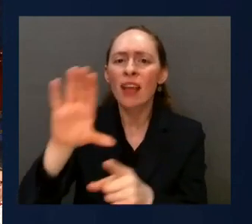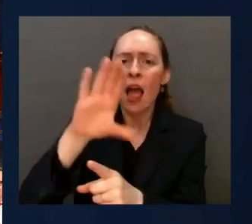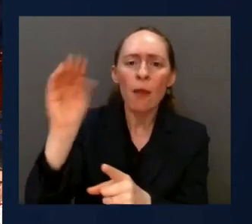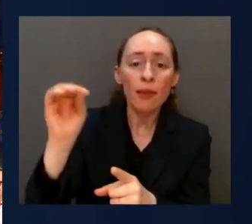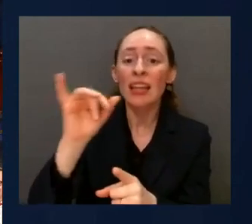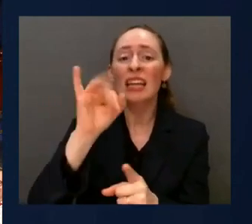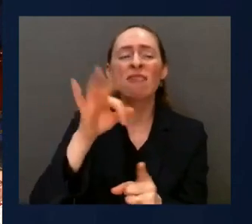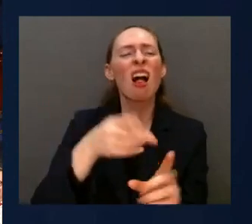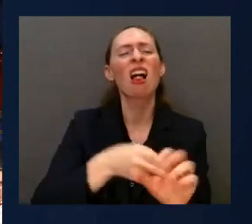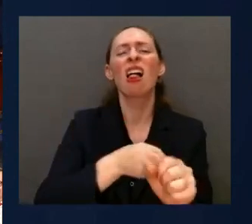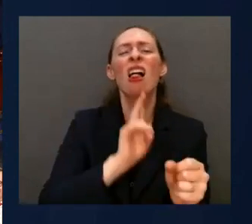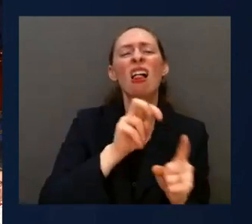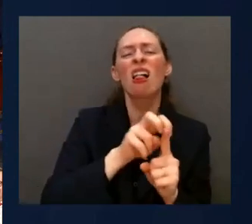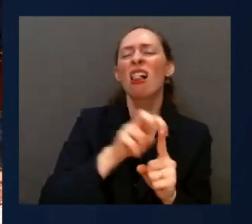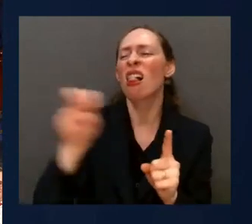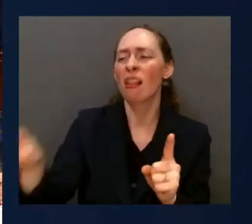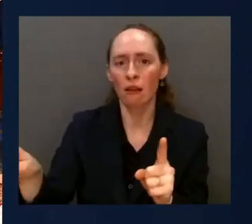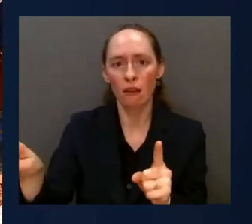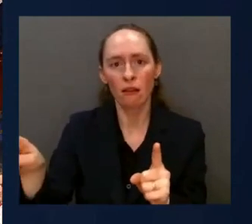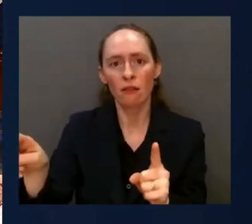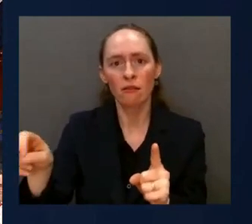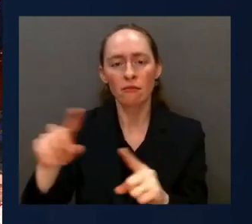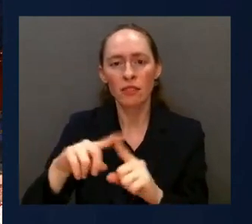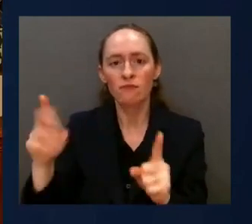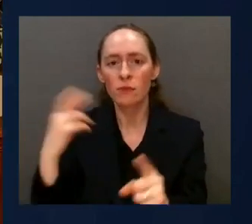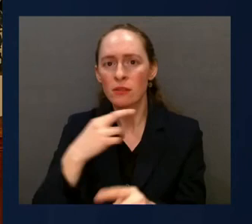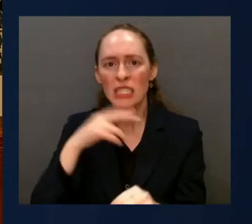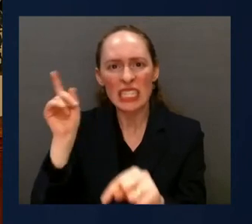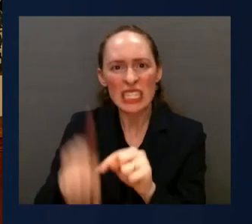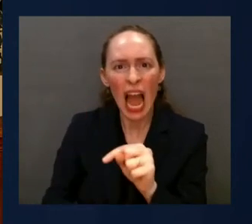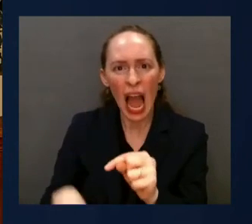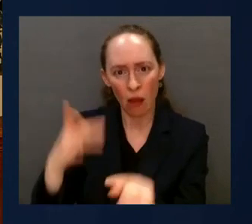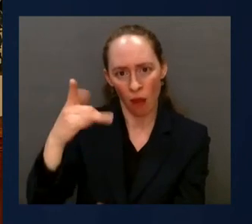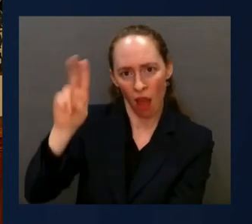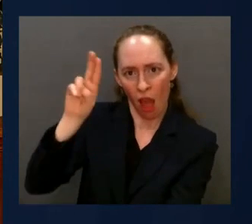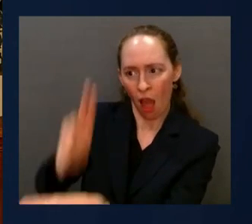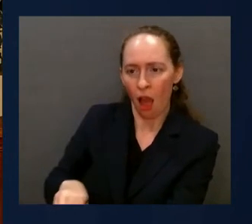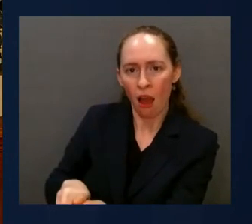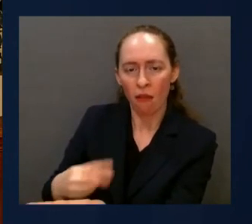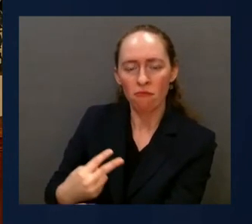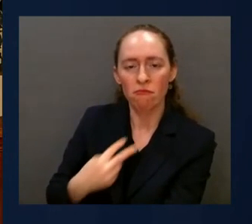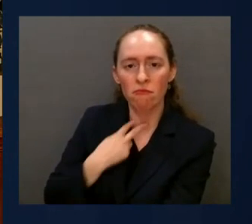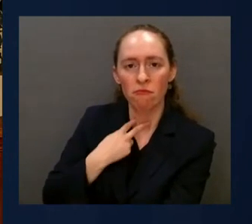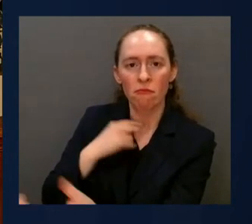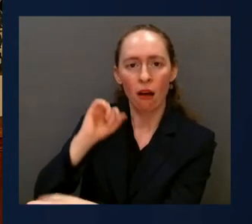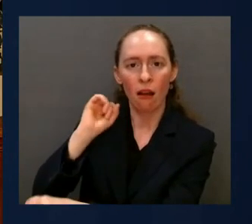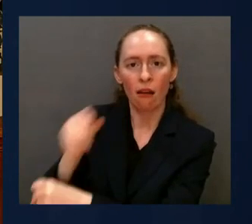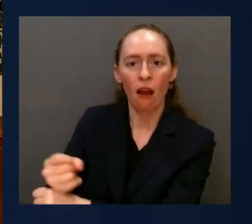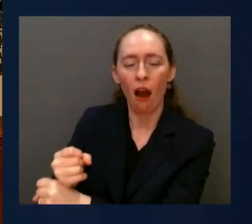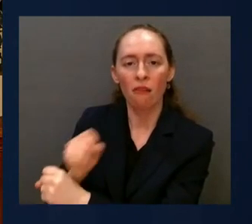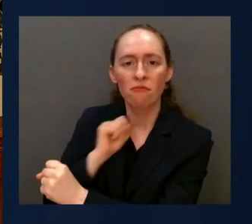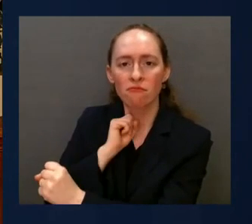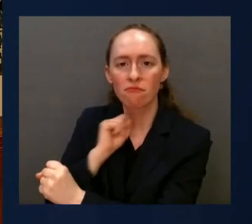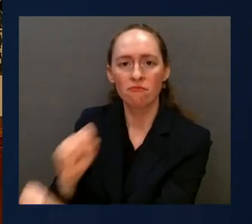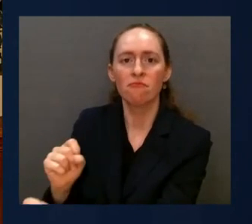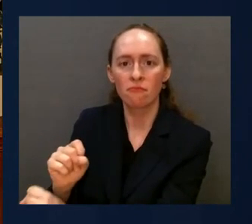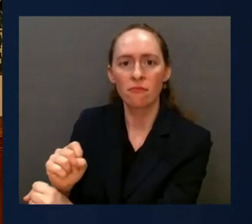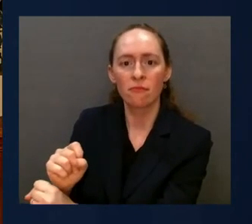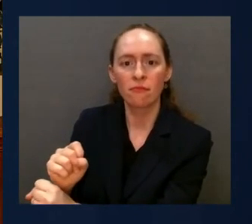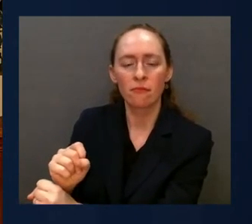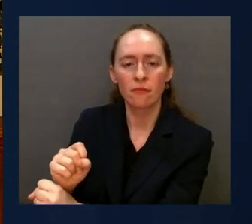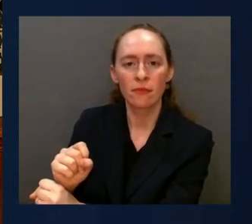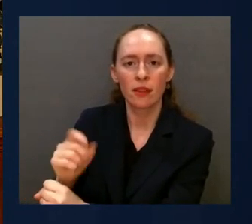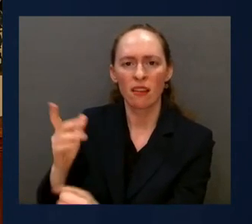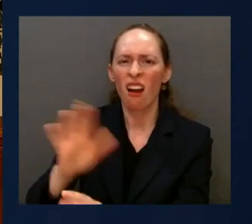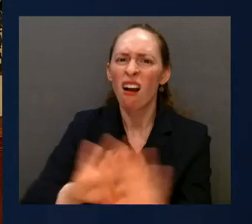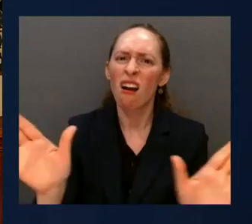it. That was part of the deal, guys. Look it up. But not anymore. We're banning those agreements, so